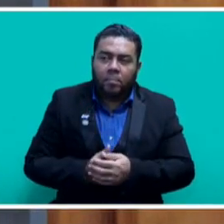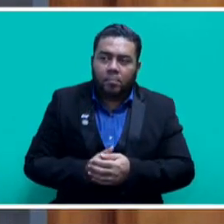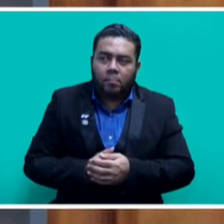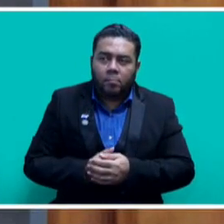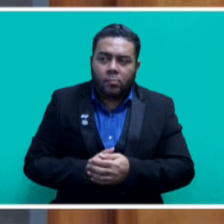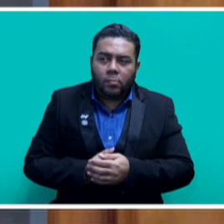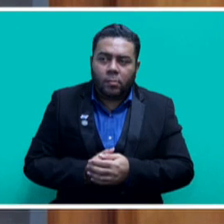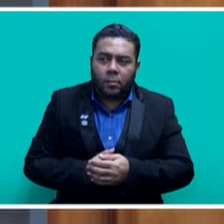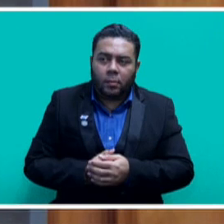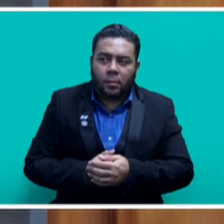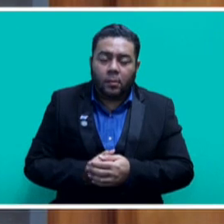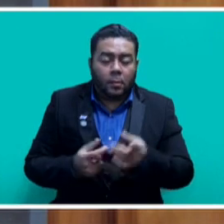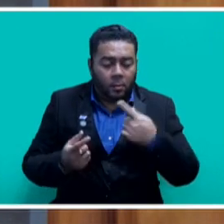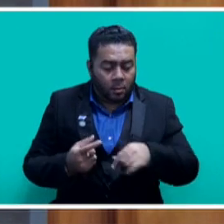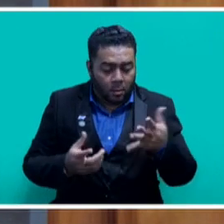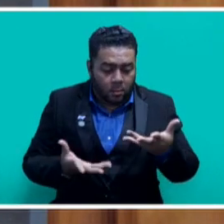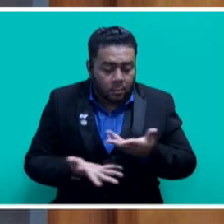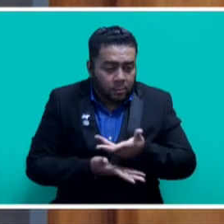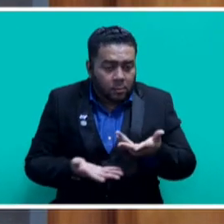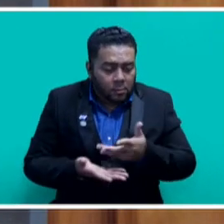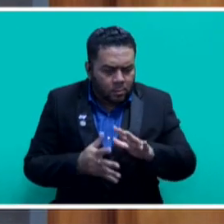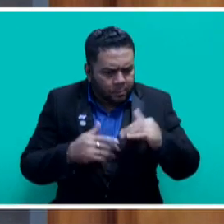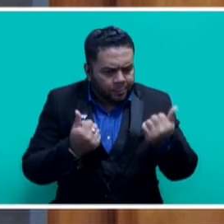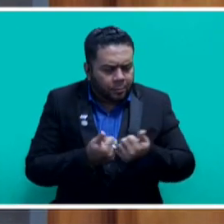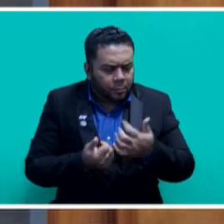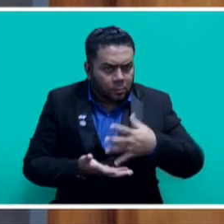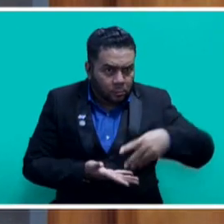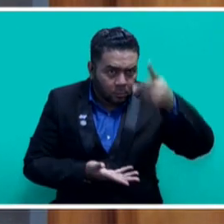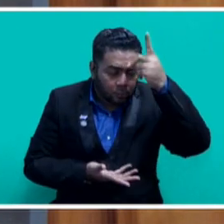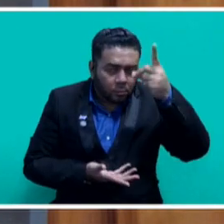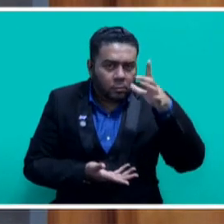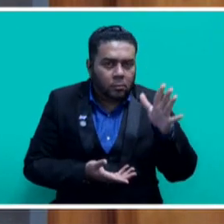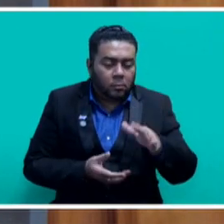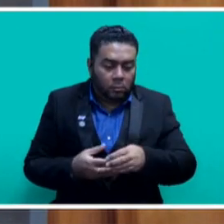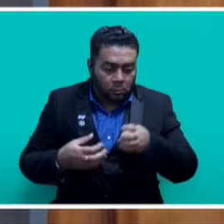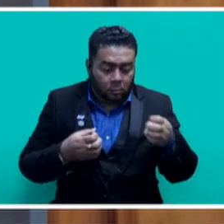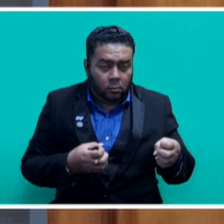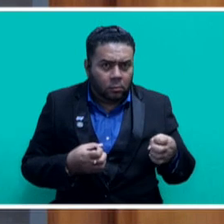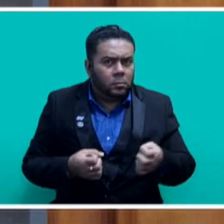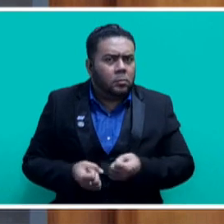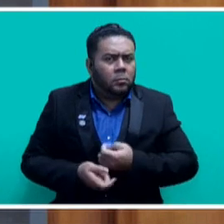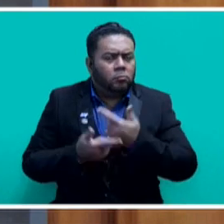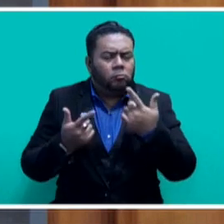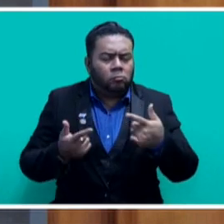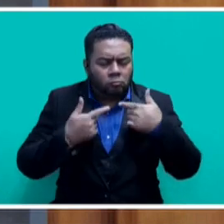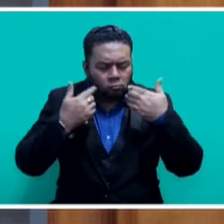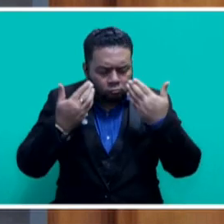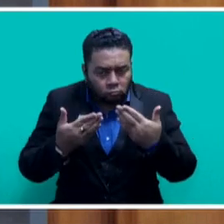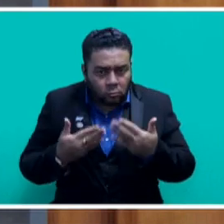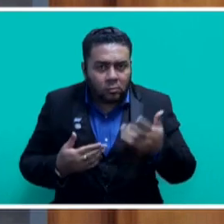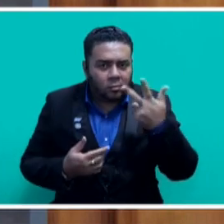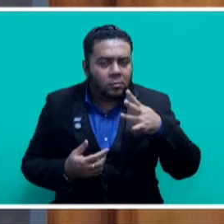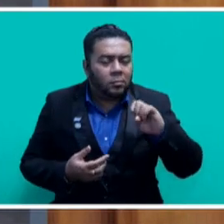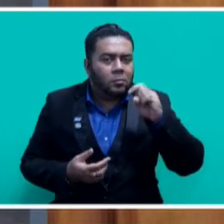sir, I concur with Honourable Ministers for Education, extending the gratitude of the